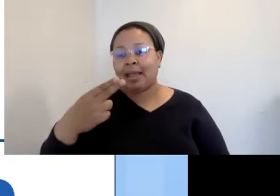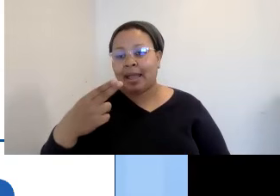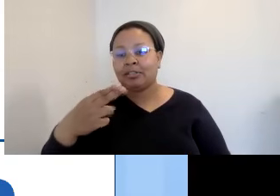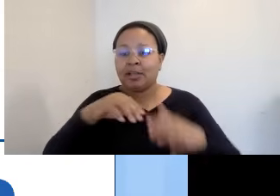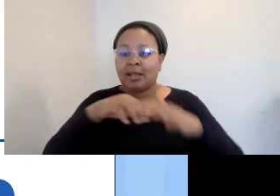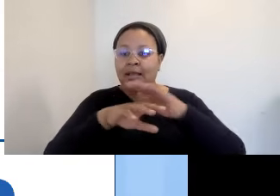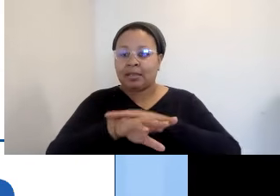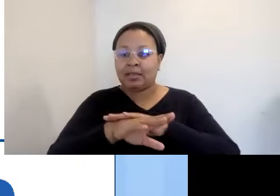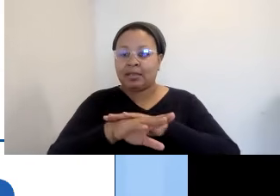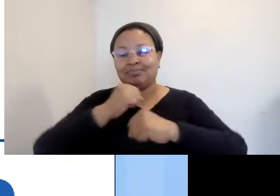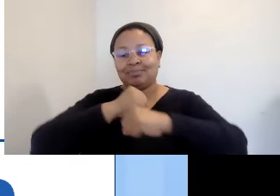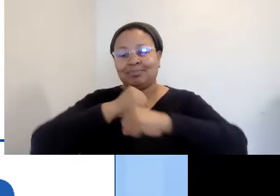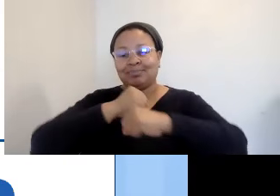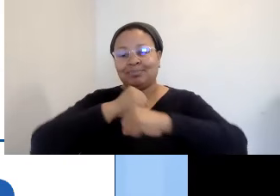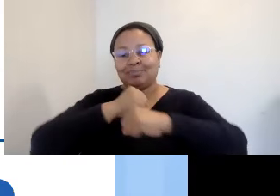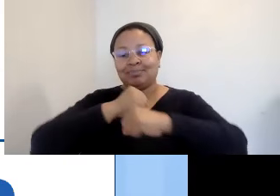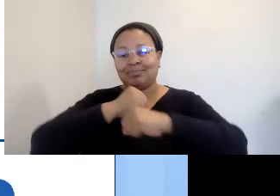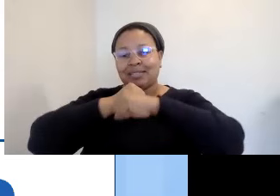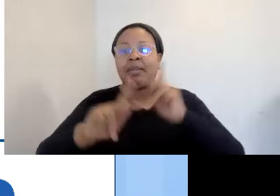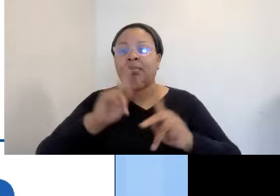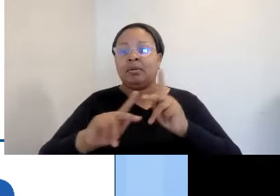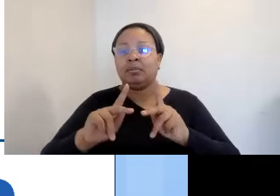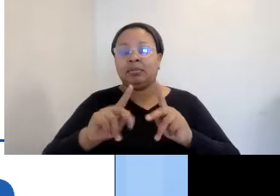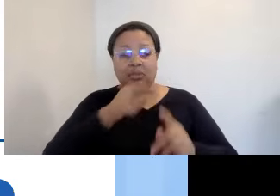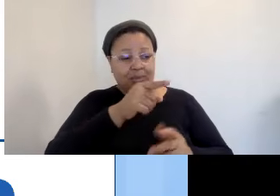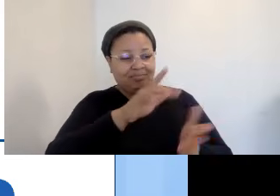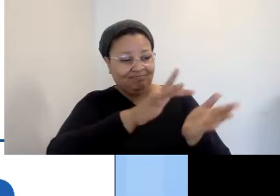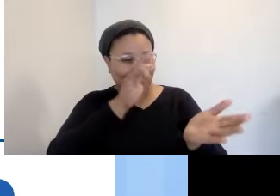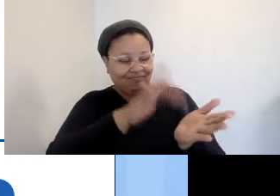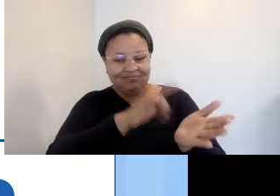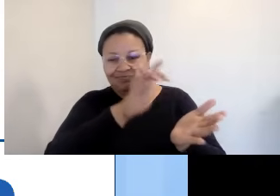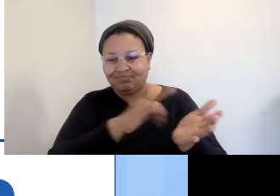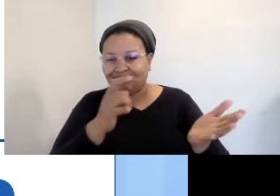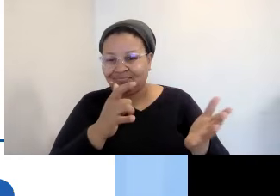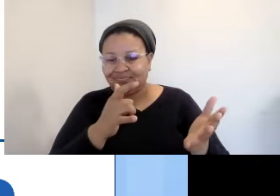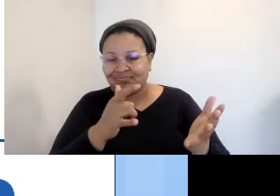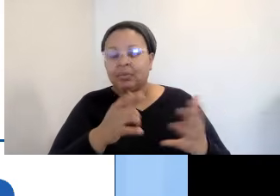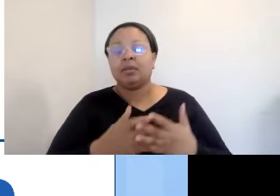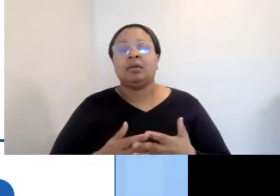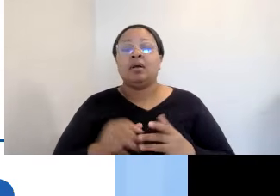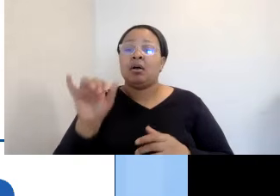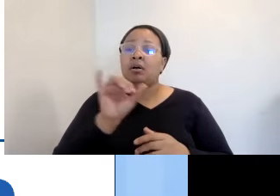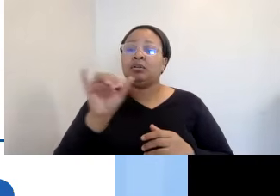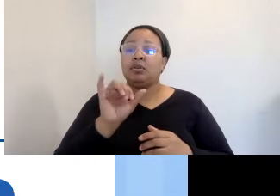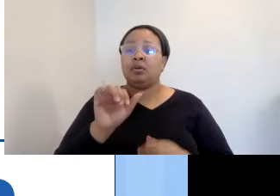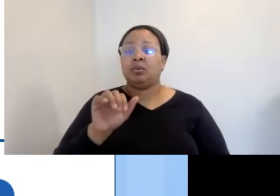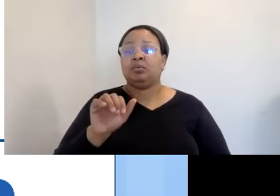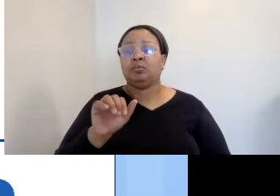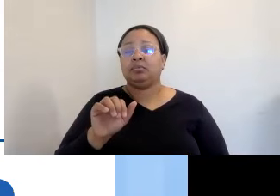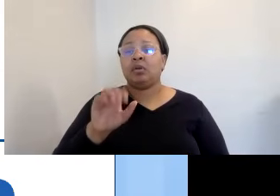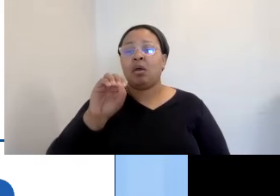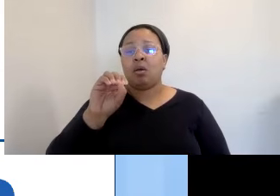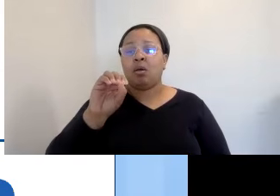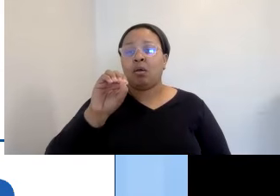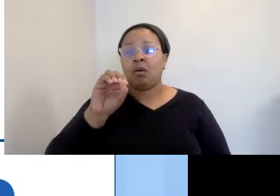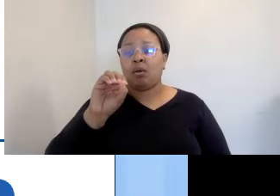people possibly being taken advantage of. And then there's no overdraft. So what I put on the card is